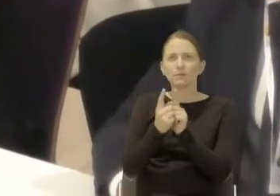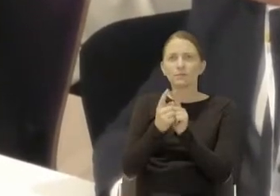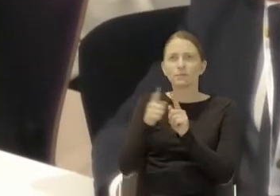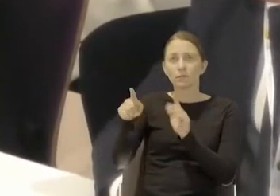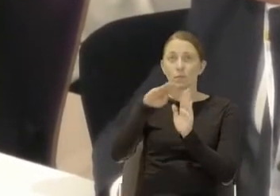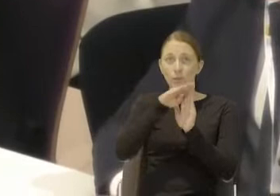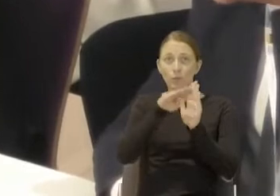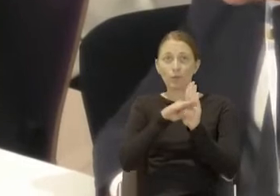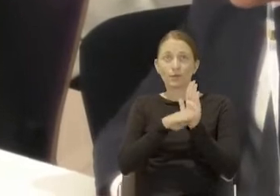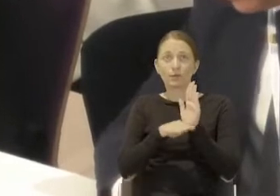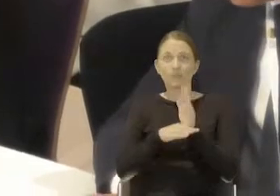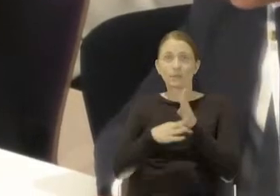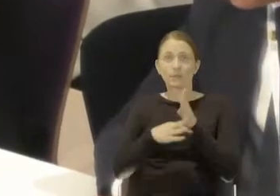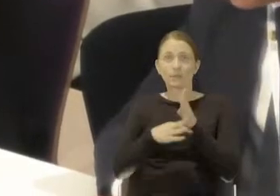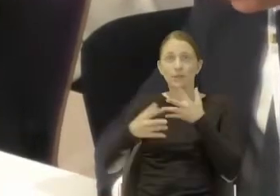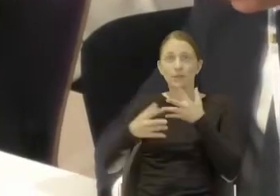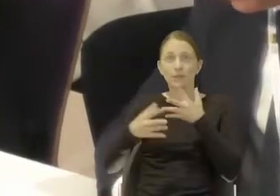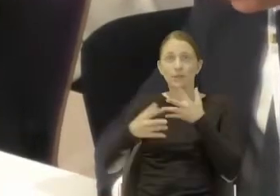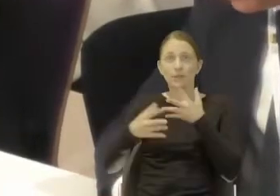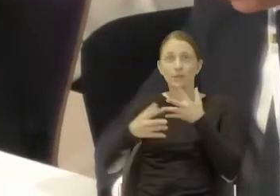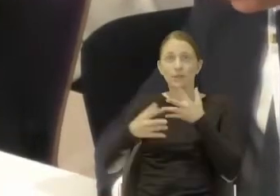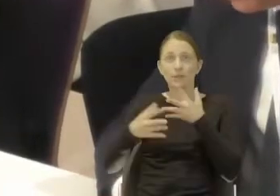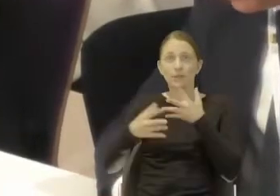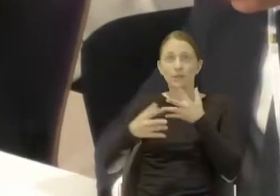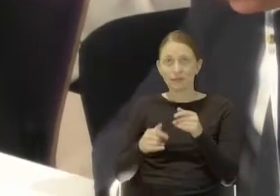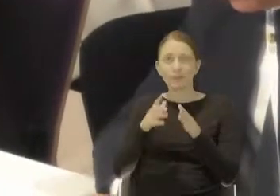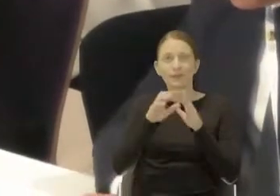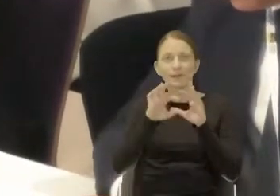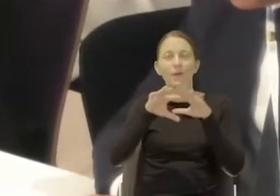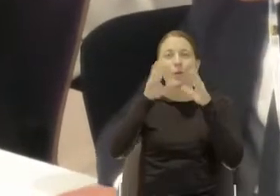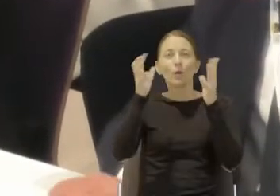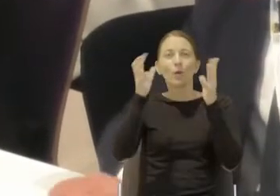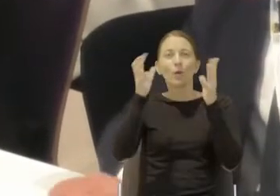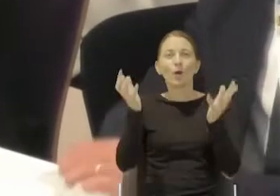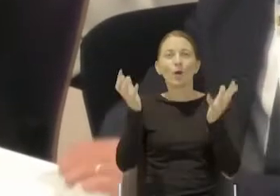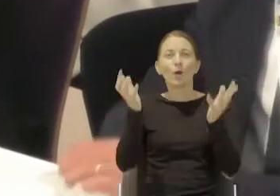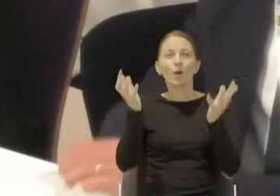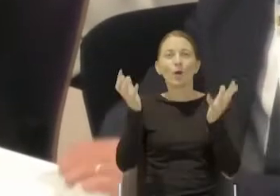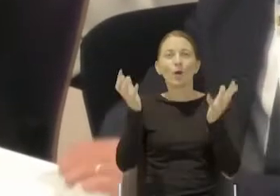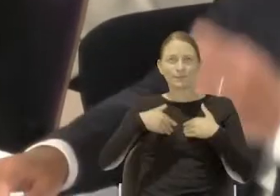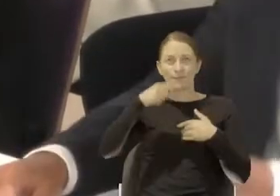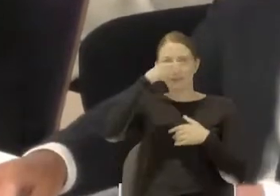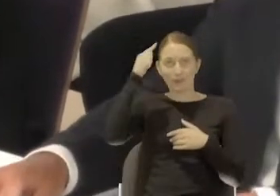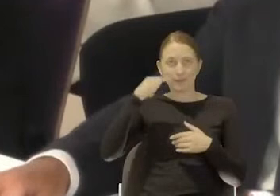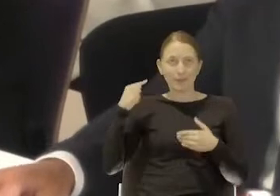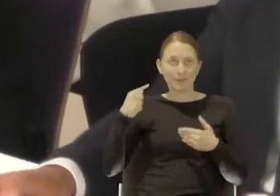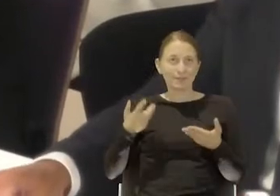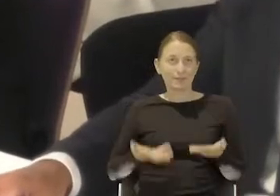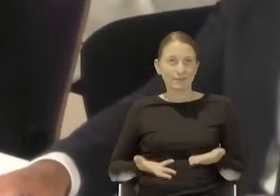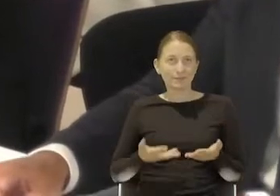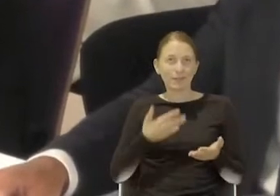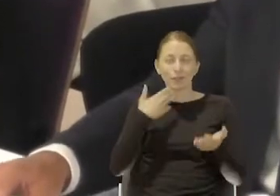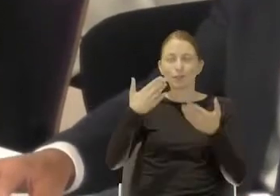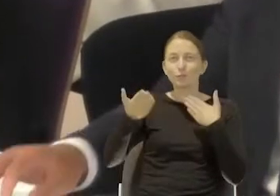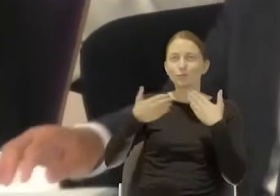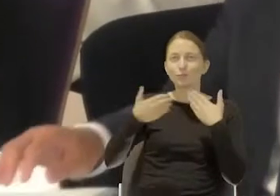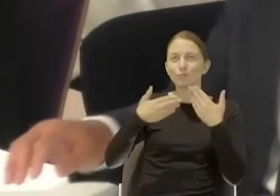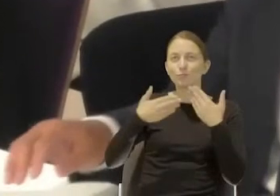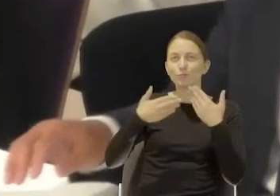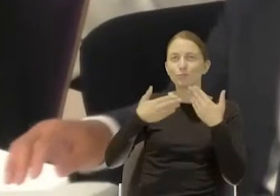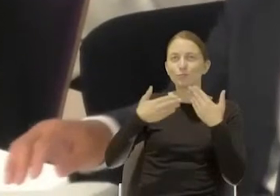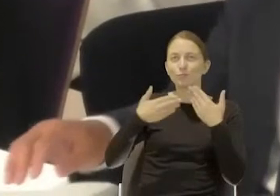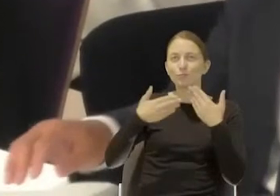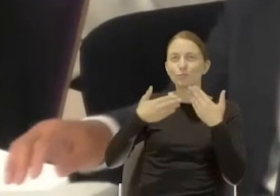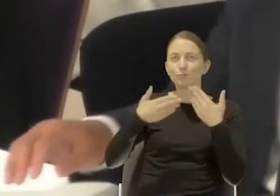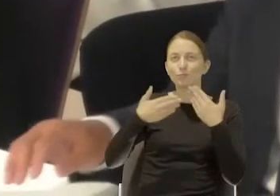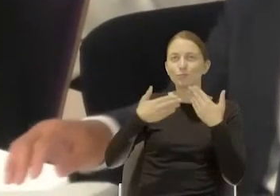forum, which we hope to offer excellent opportunity to discuss a wide range of issues related to post-conflict reconstruction processes.